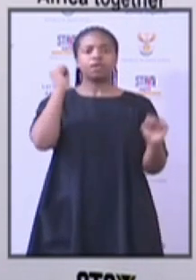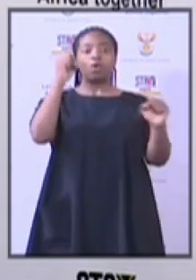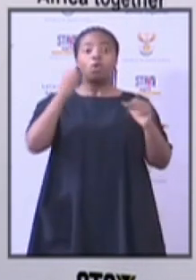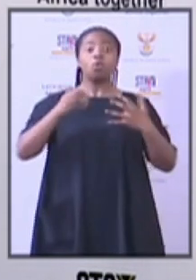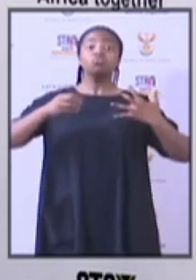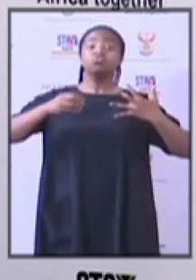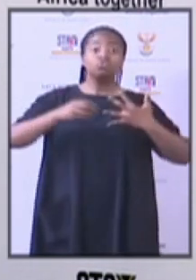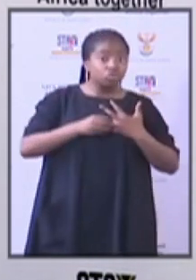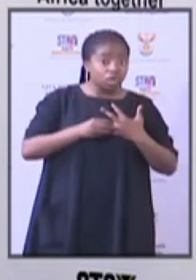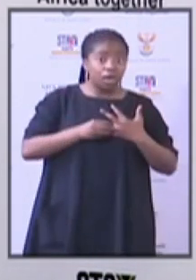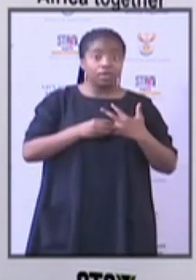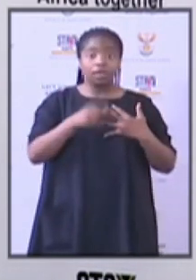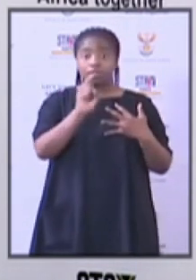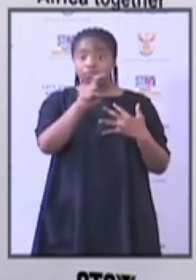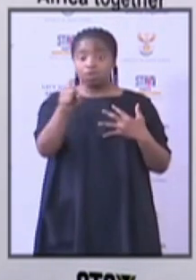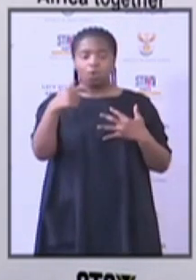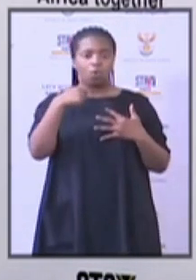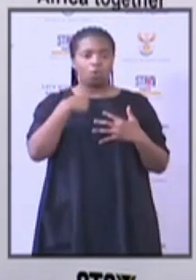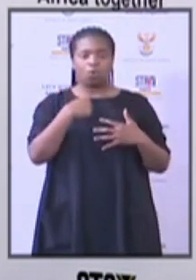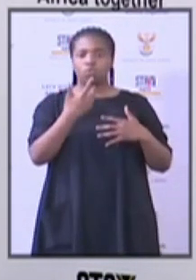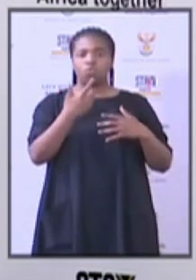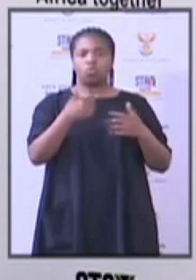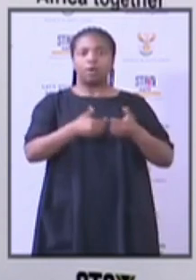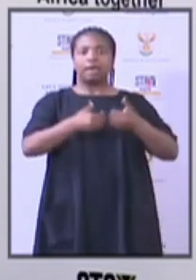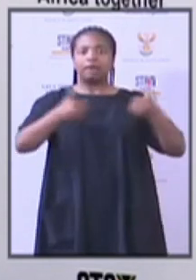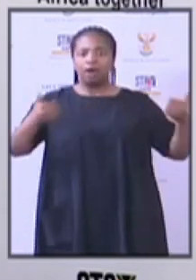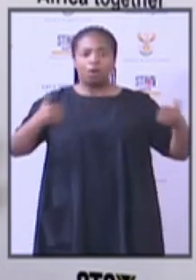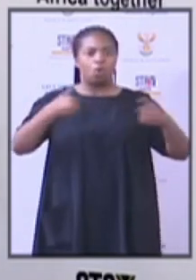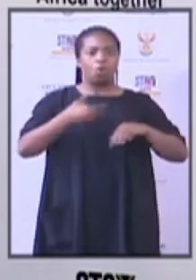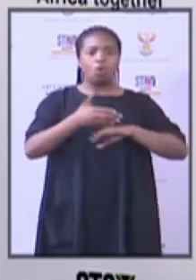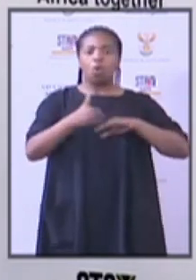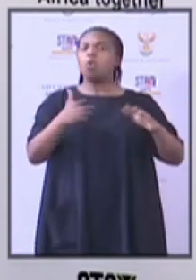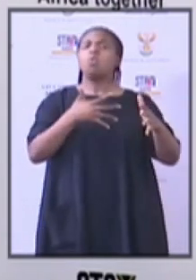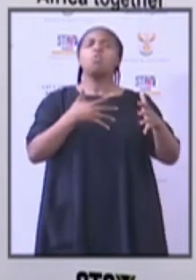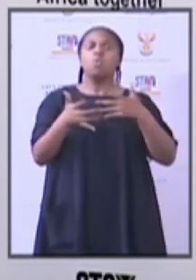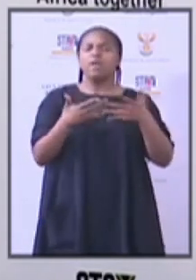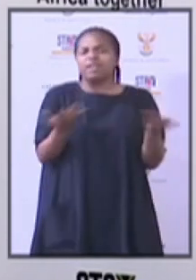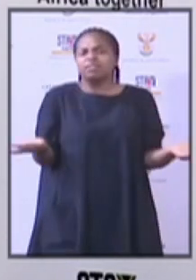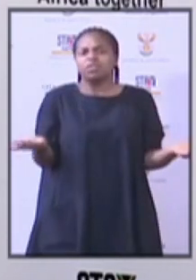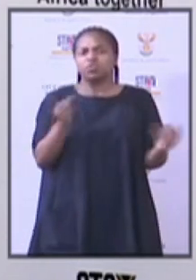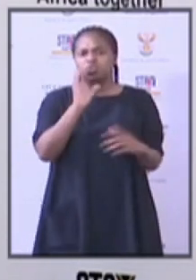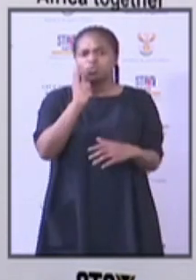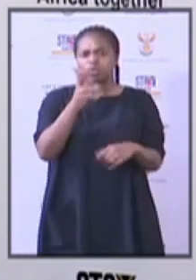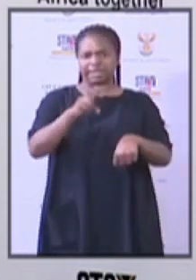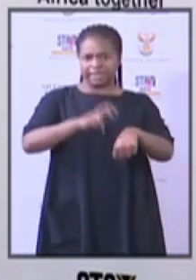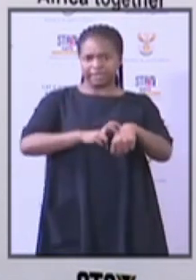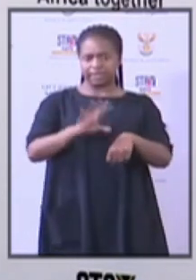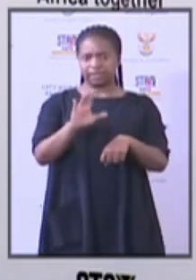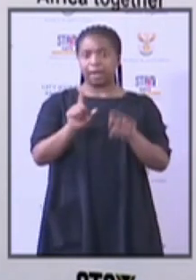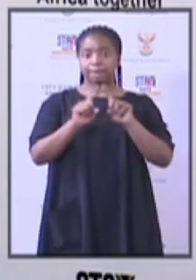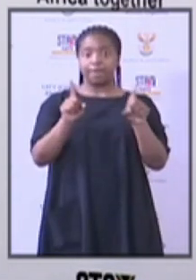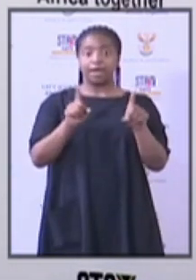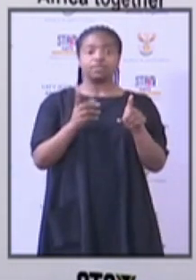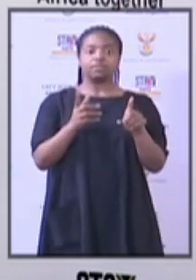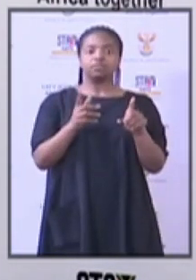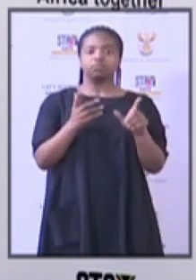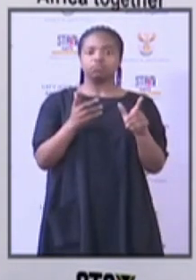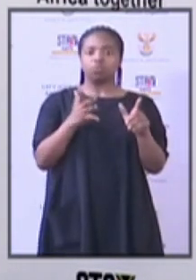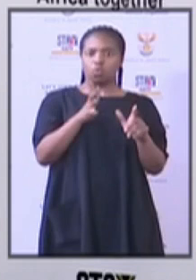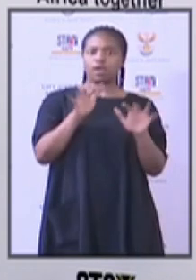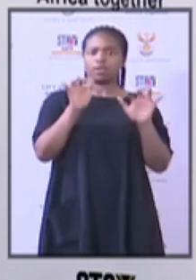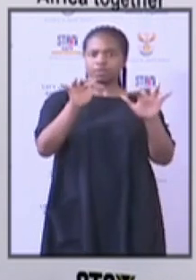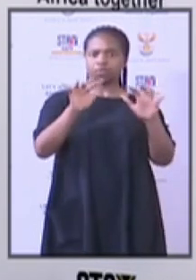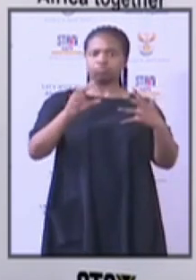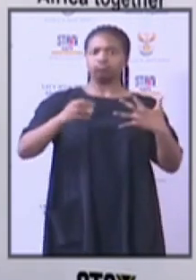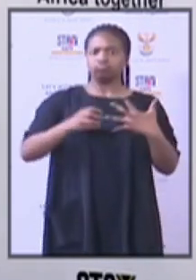nyaka Home Affairs batho ba managana gore ge ba hlala ba nyaka Home Affairs re ke be ga botseo nna re hladiše batho ra ba nyalantšha ba